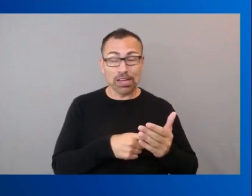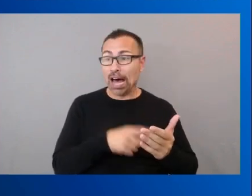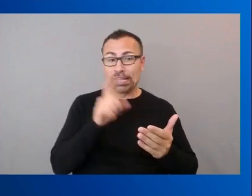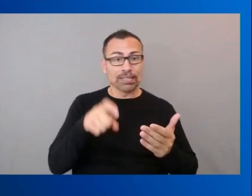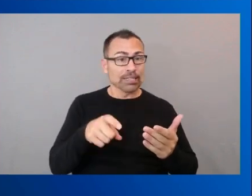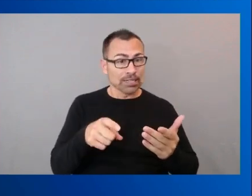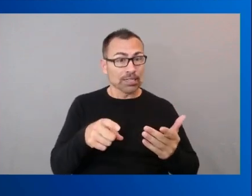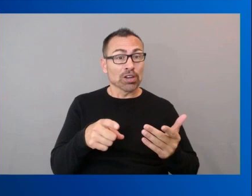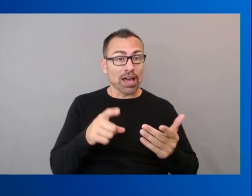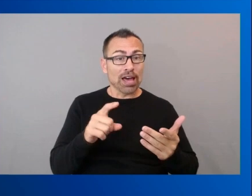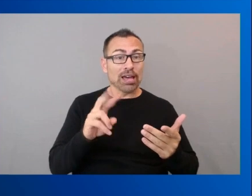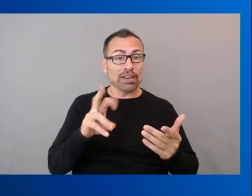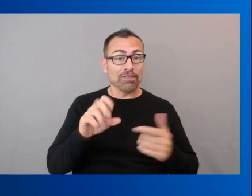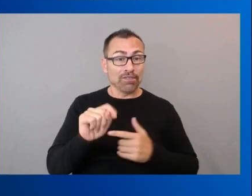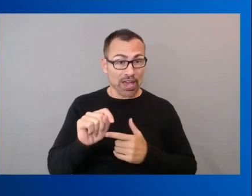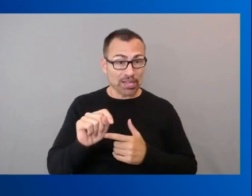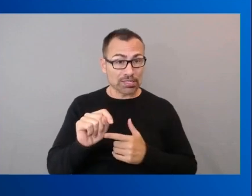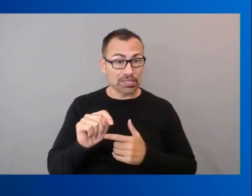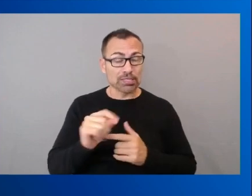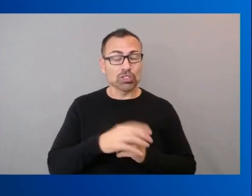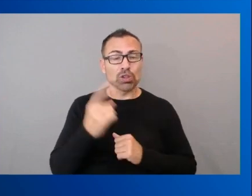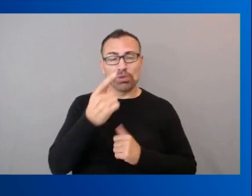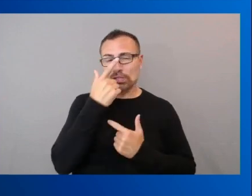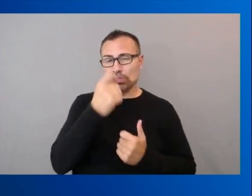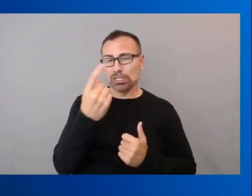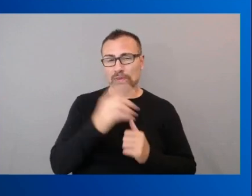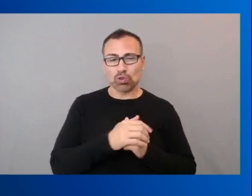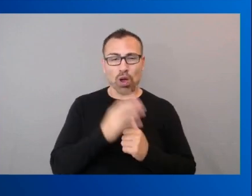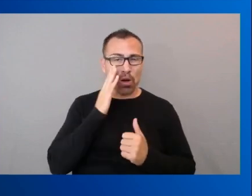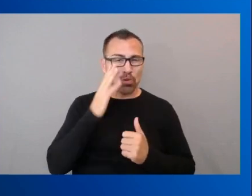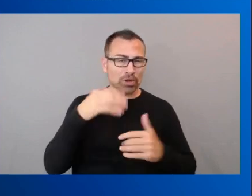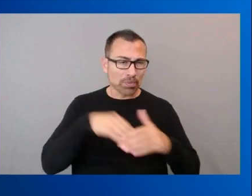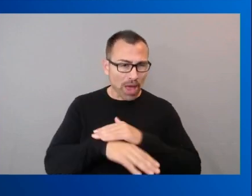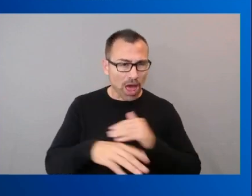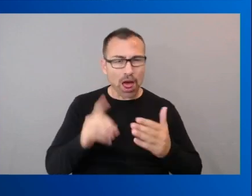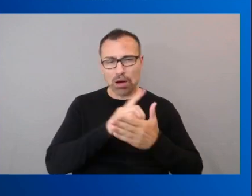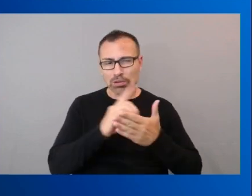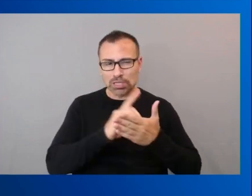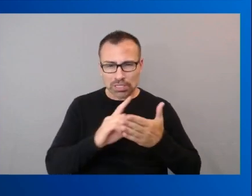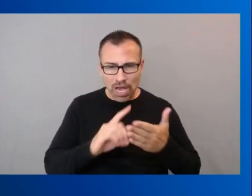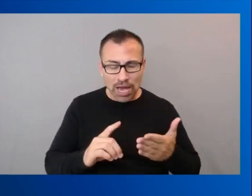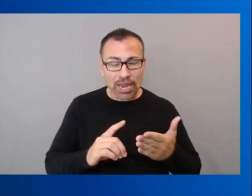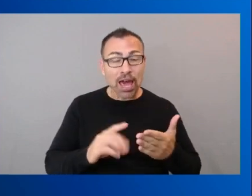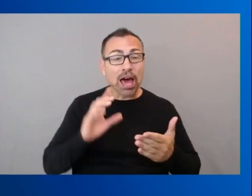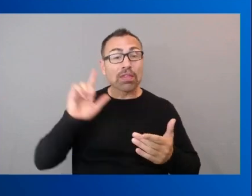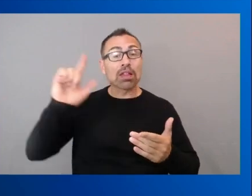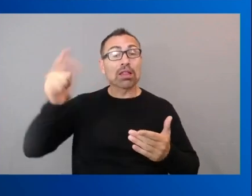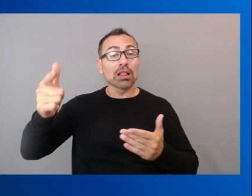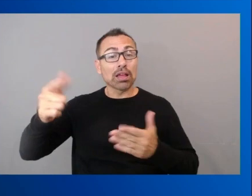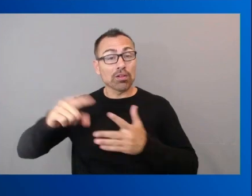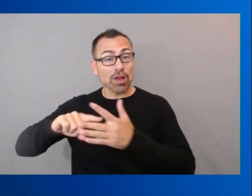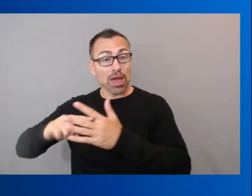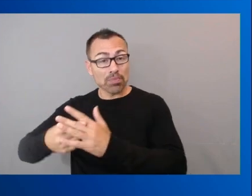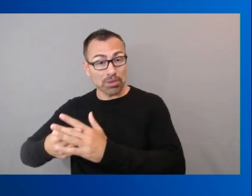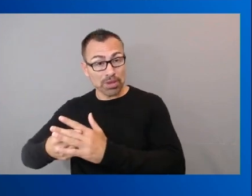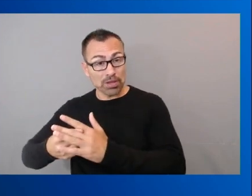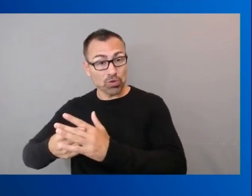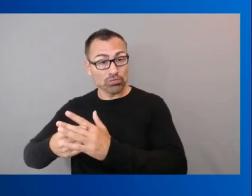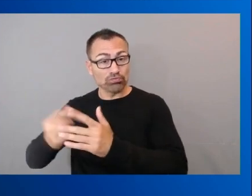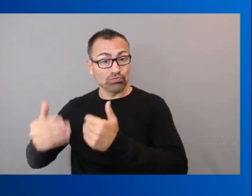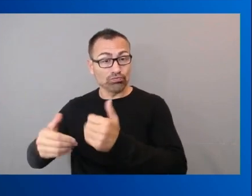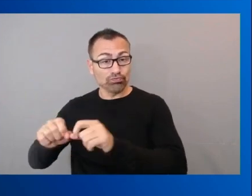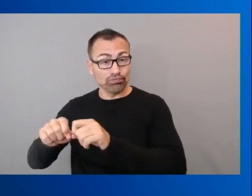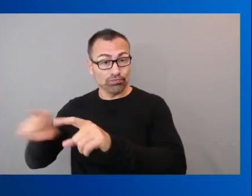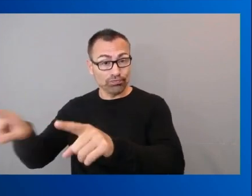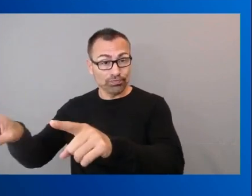Okay, so I'll raise the event, I'll come in, I'll design the event, and then I will implement it downstream. Now, here is an example application